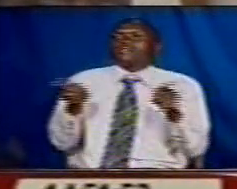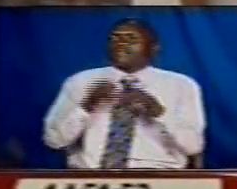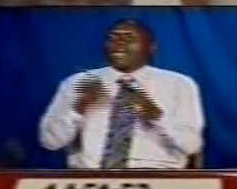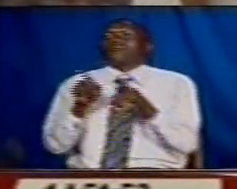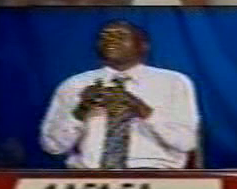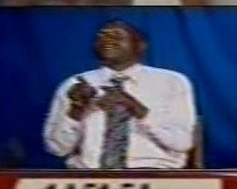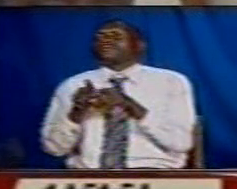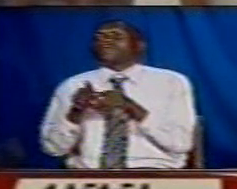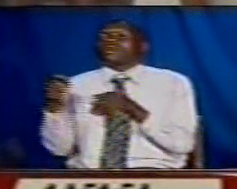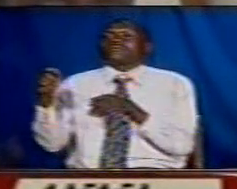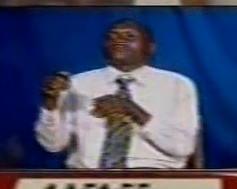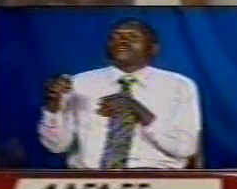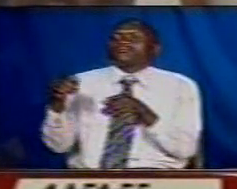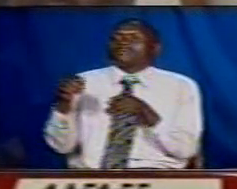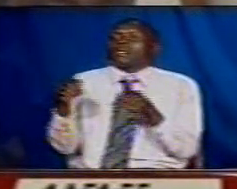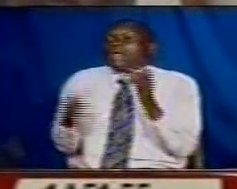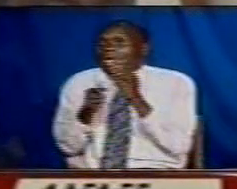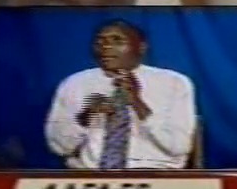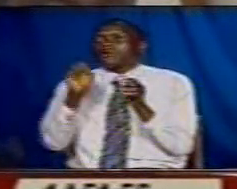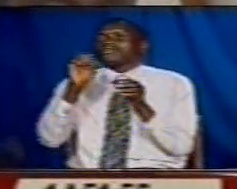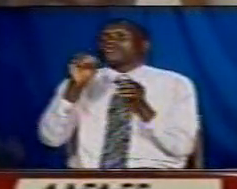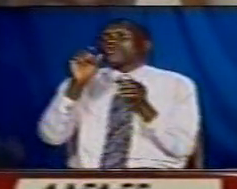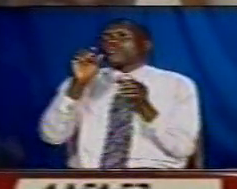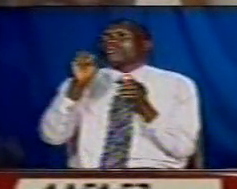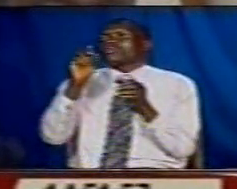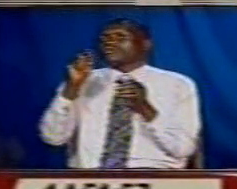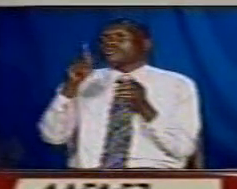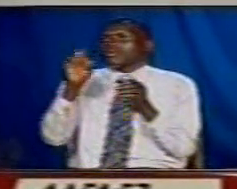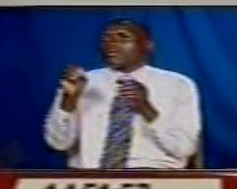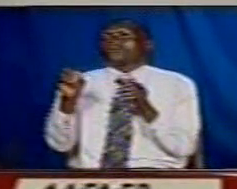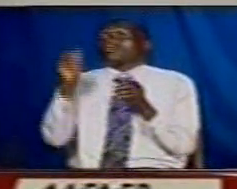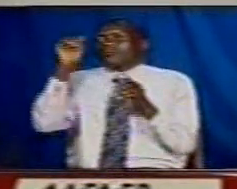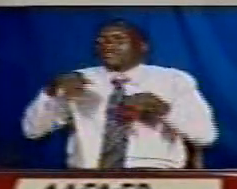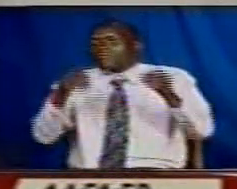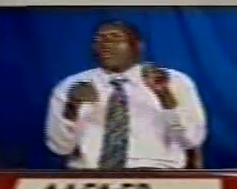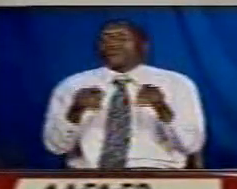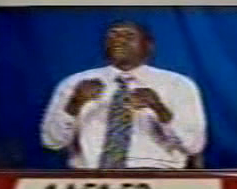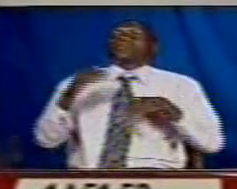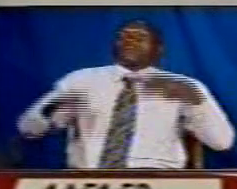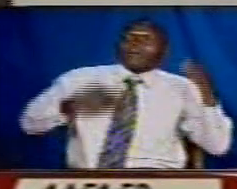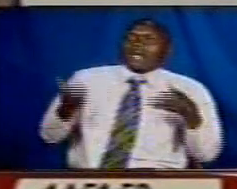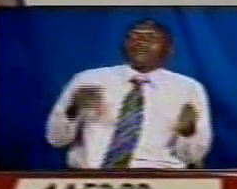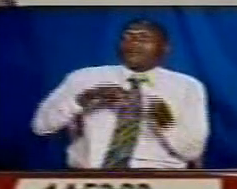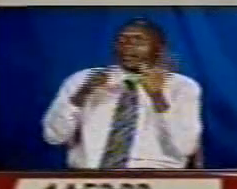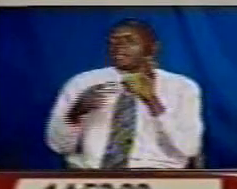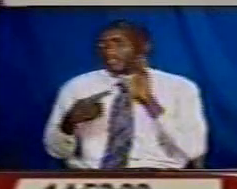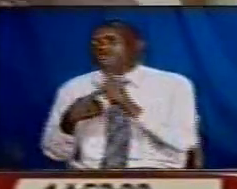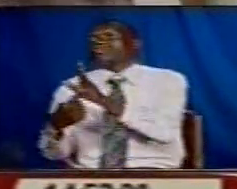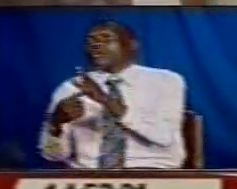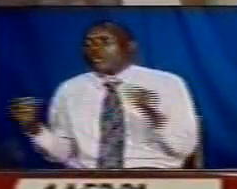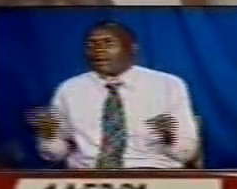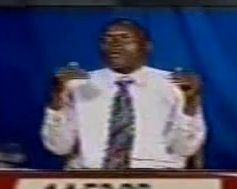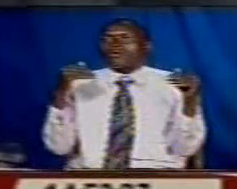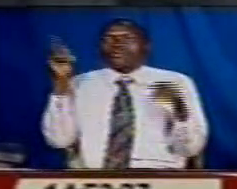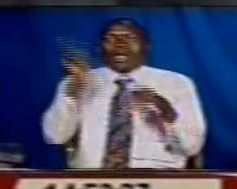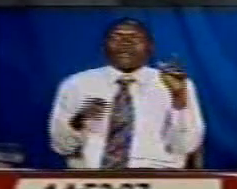Sonko. Na ukifuata tabia na mienendo ya kina Sonko, ndio hii. Sasa yeye anatipitisha wazi kwamba yeye ndio